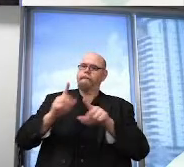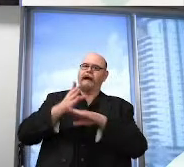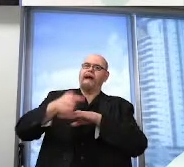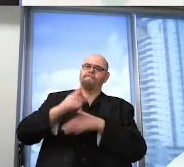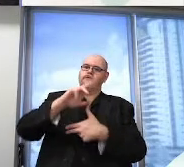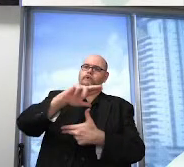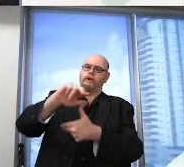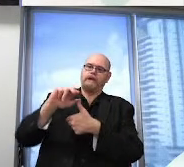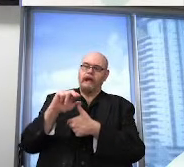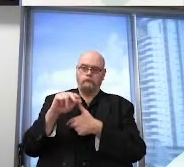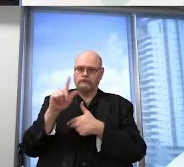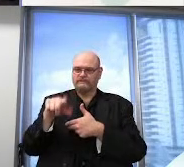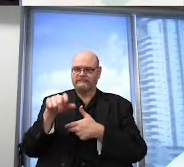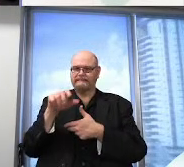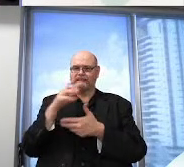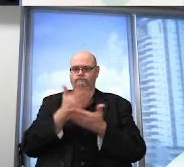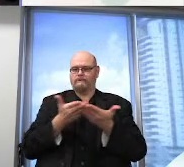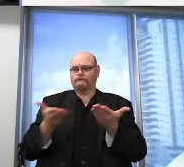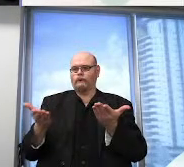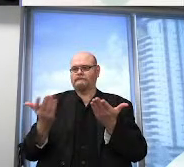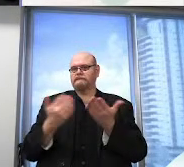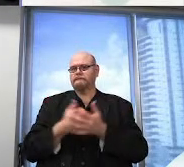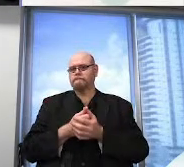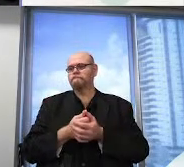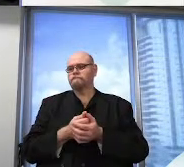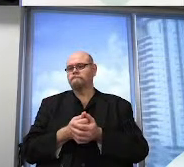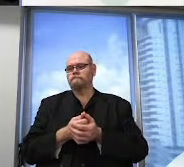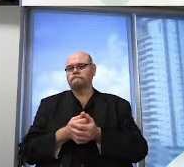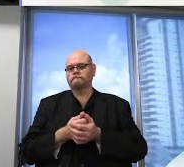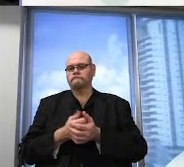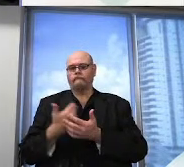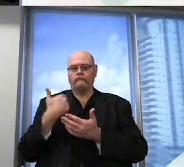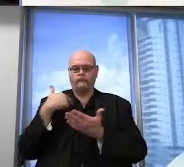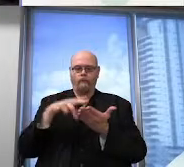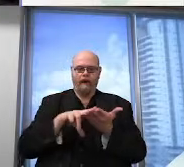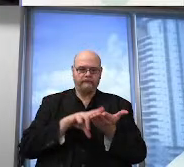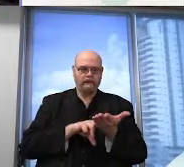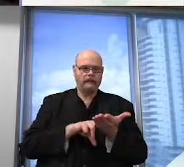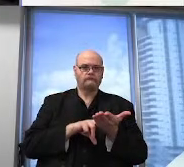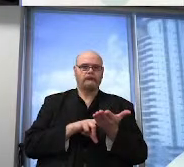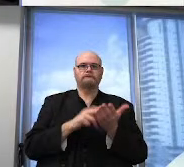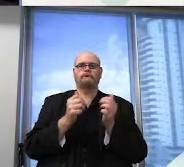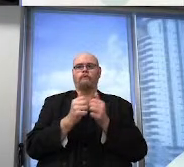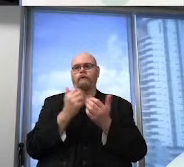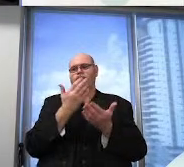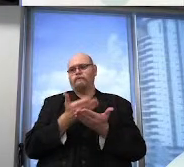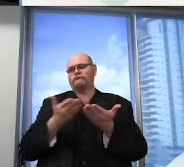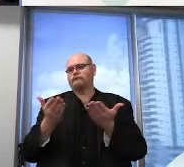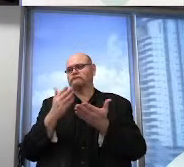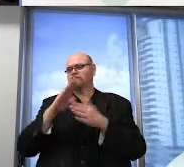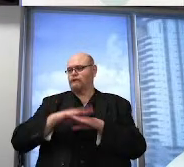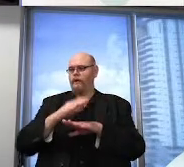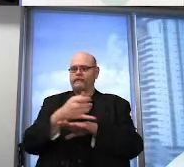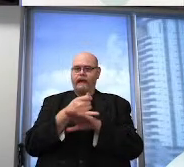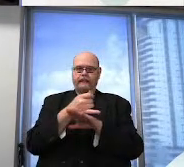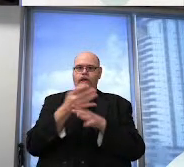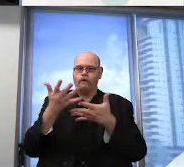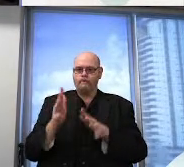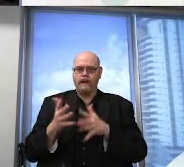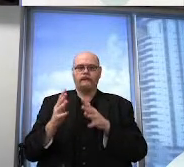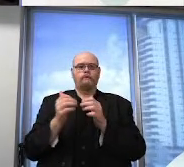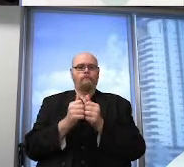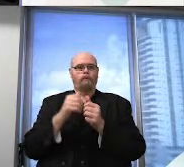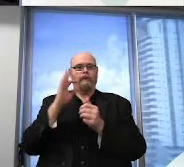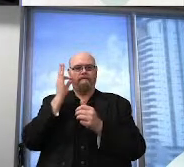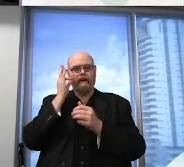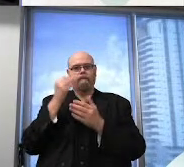hurricane, because what we need for that are resources, and we have contracts with resources on island,